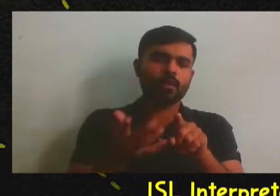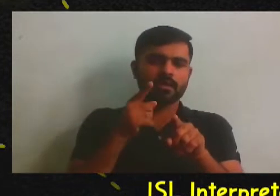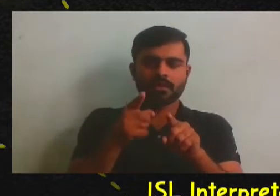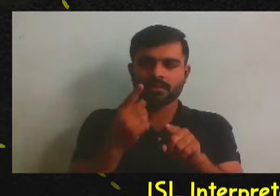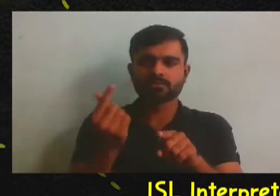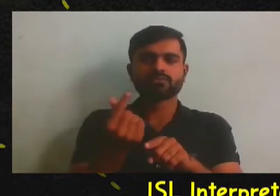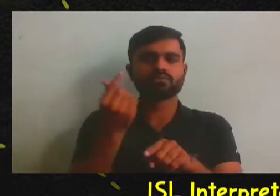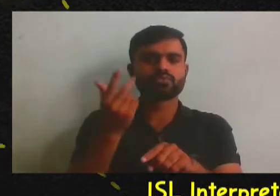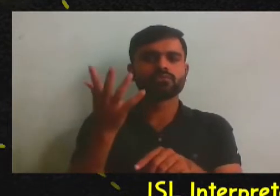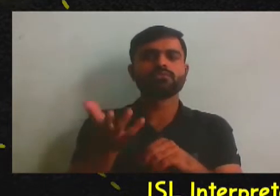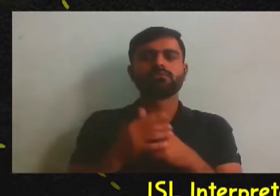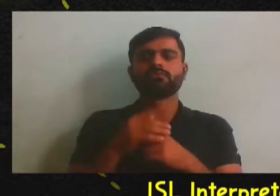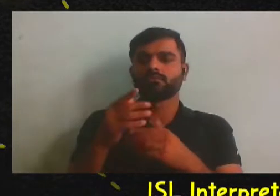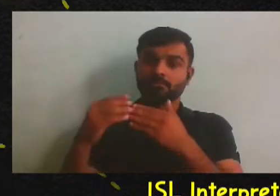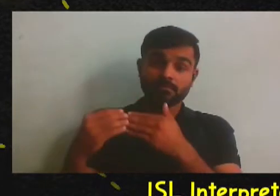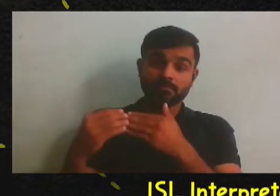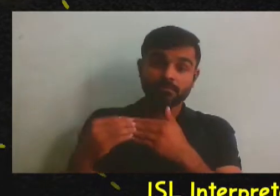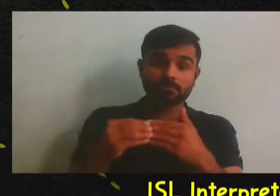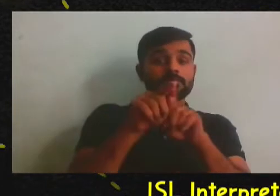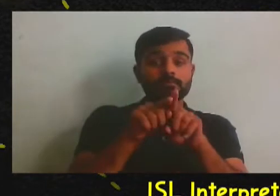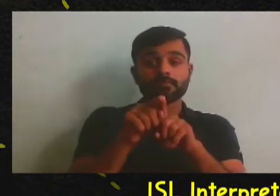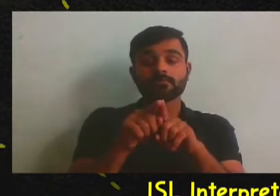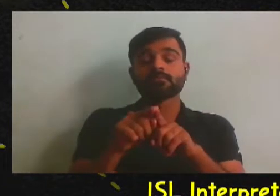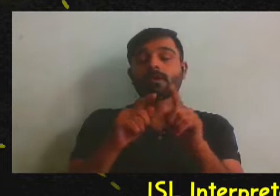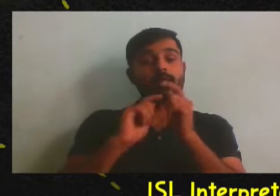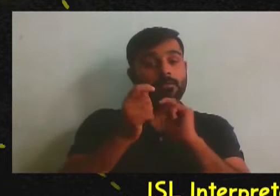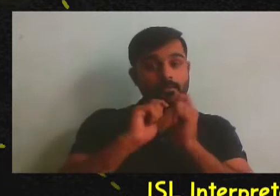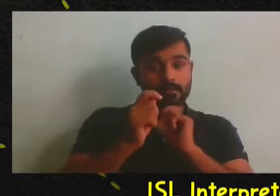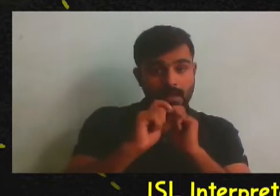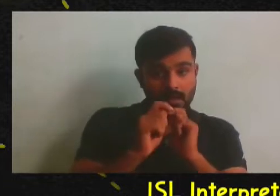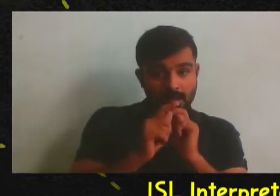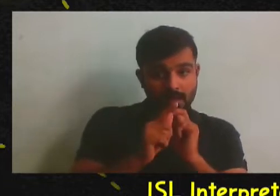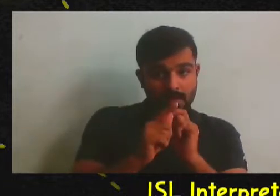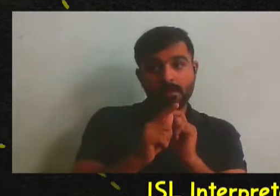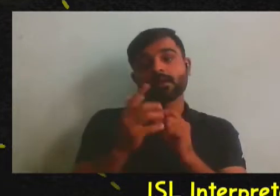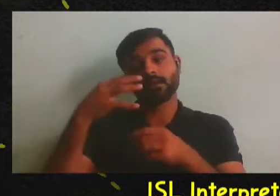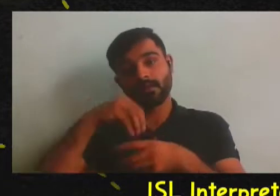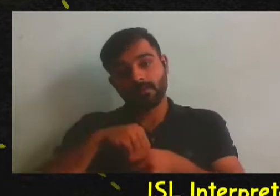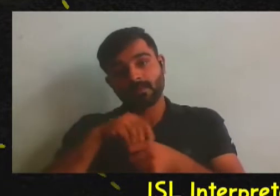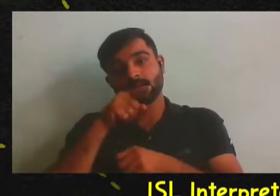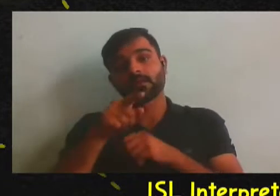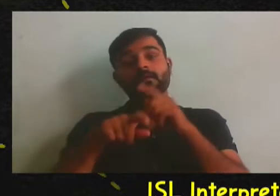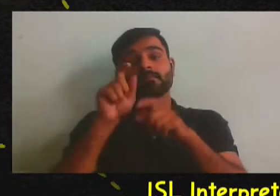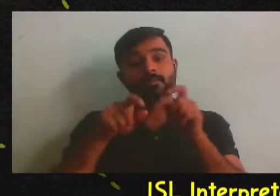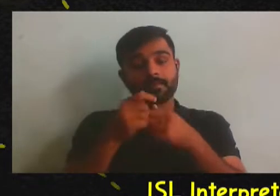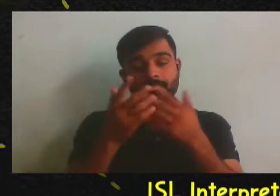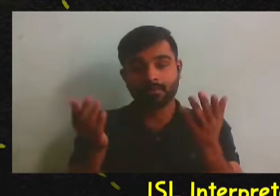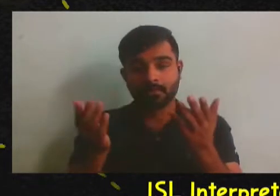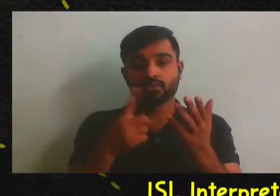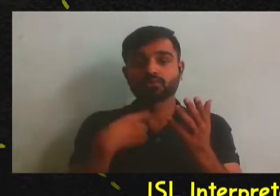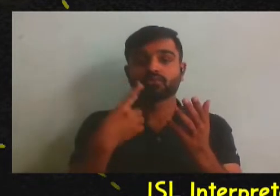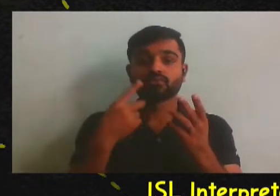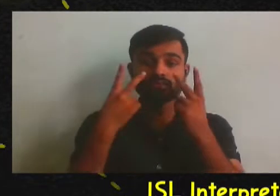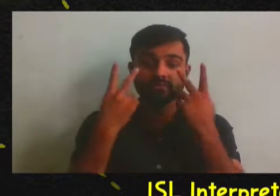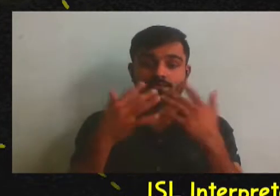useful, even through, for example, the media influences, was that people would look at